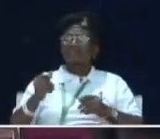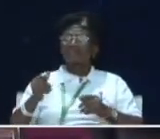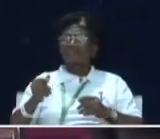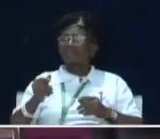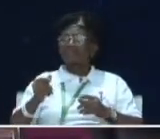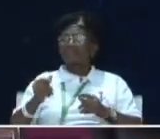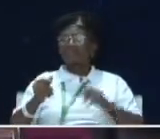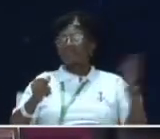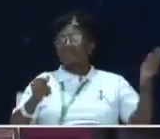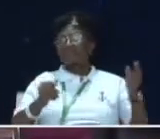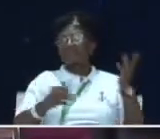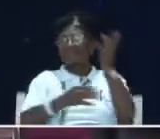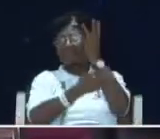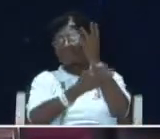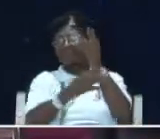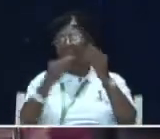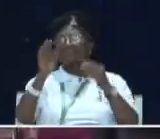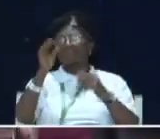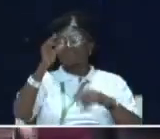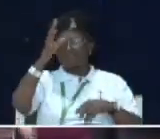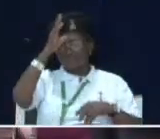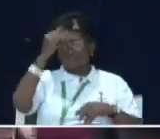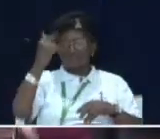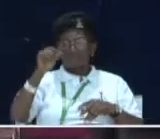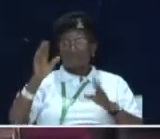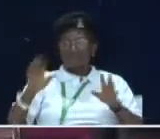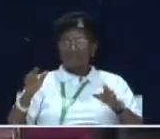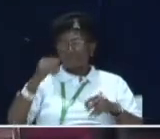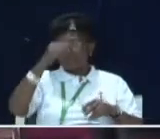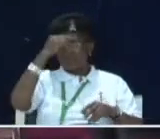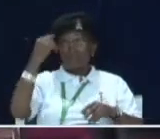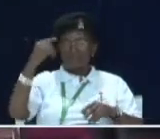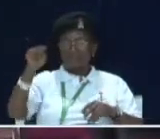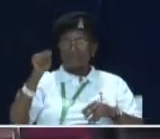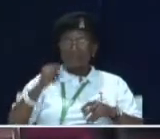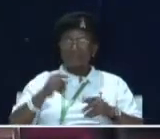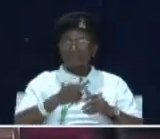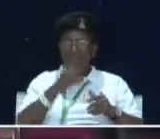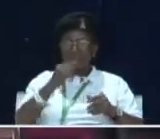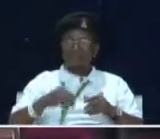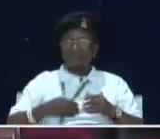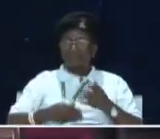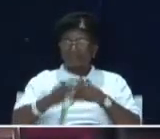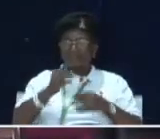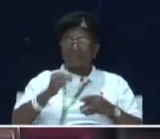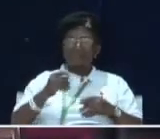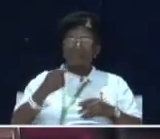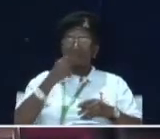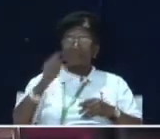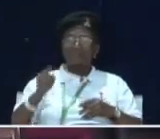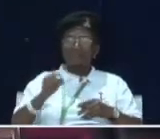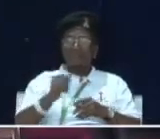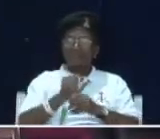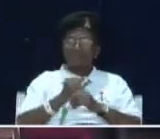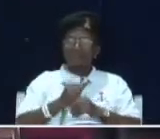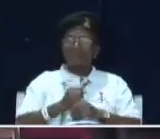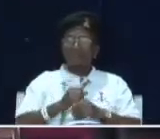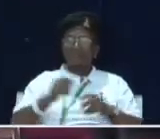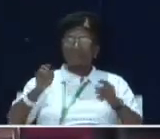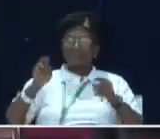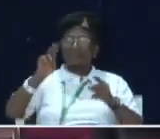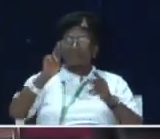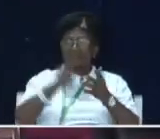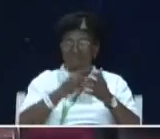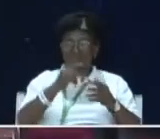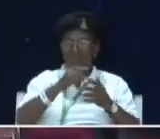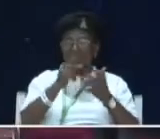father will land, because the firstborn must receive the double portion of blessing, and